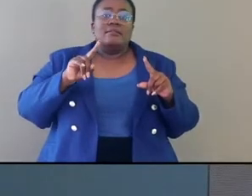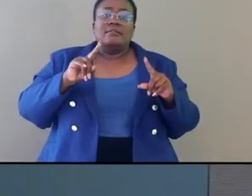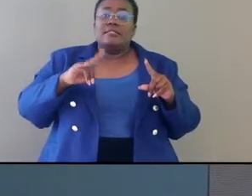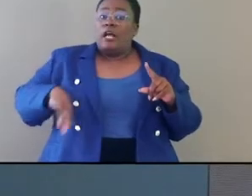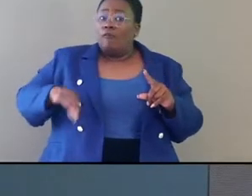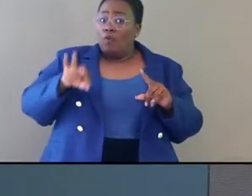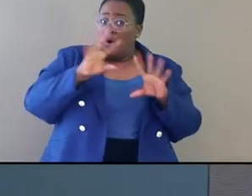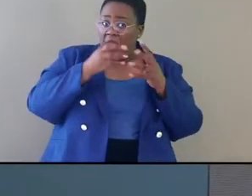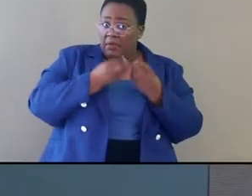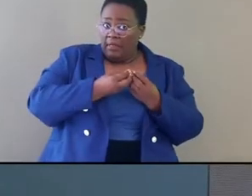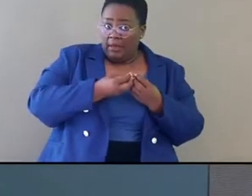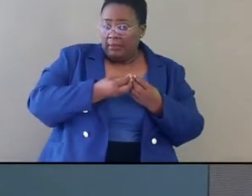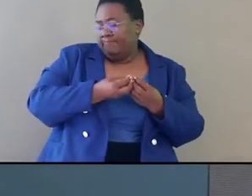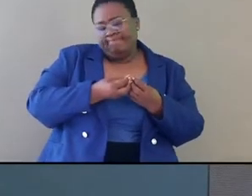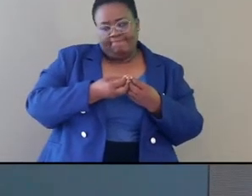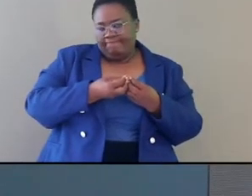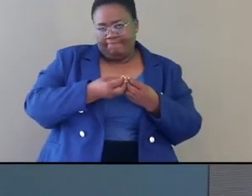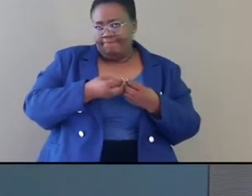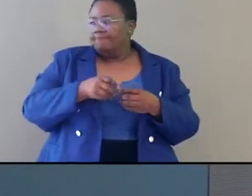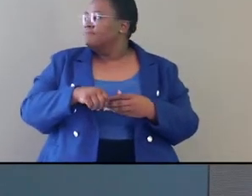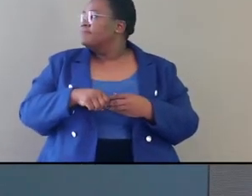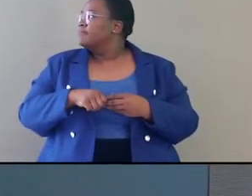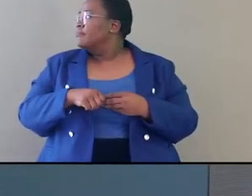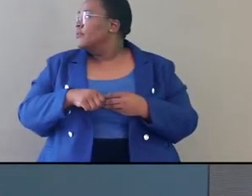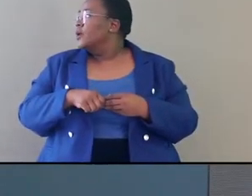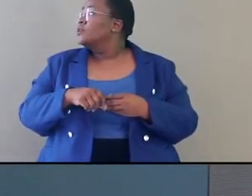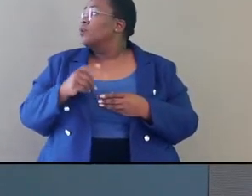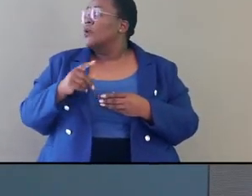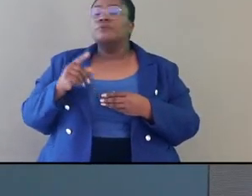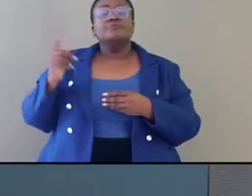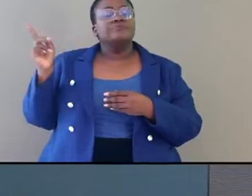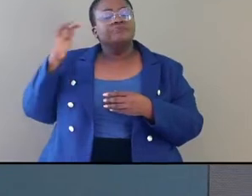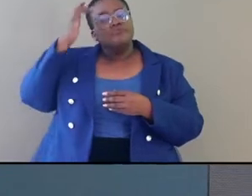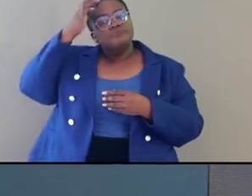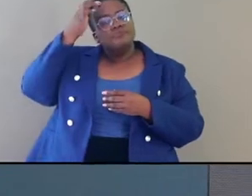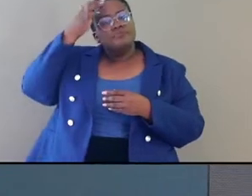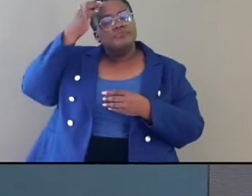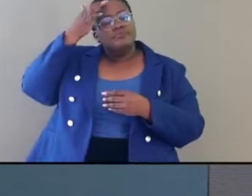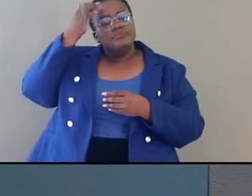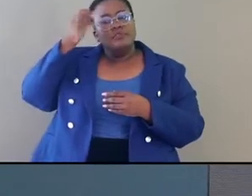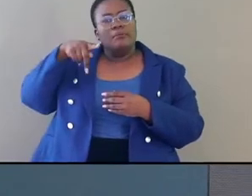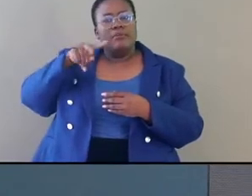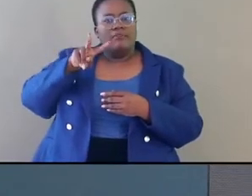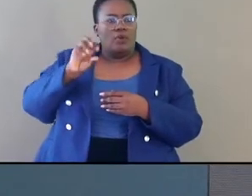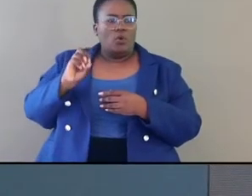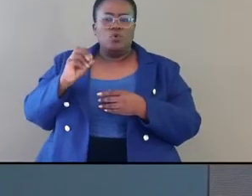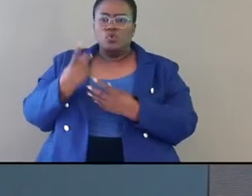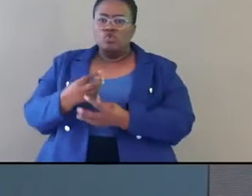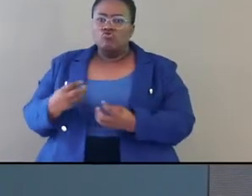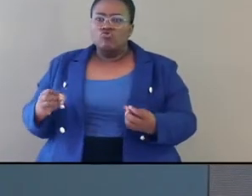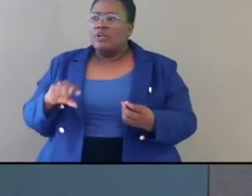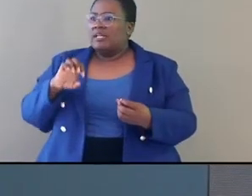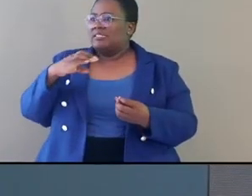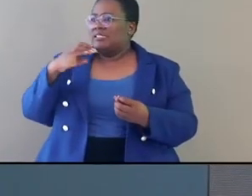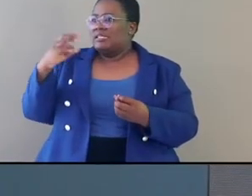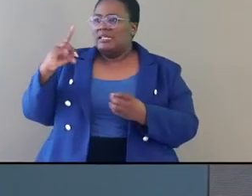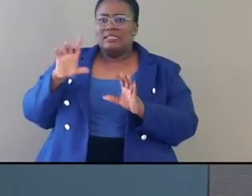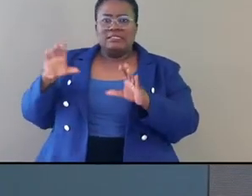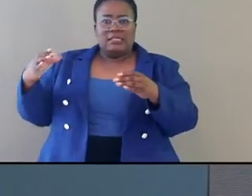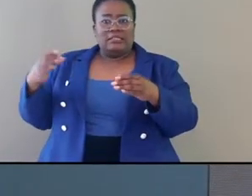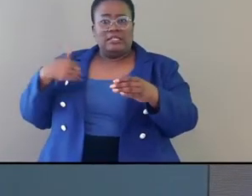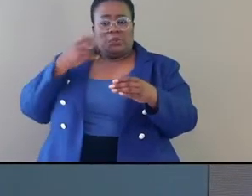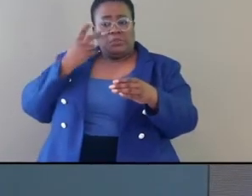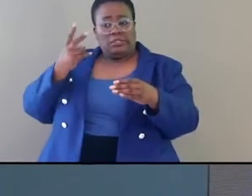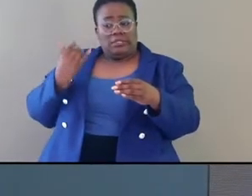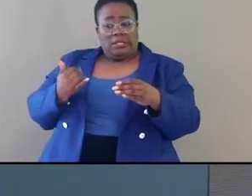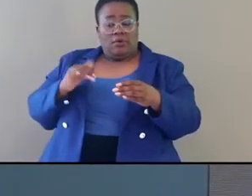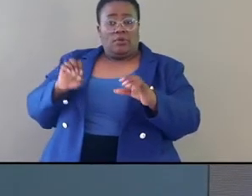of course here we highlight in the PBO a lot because we care about this where children ECD sector and so you see here